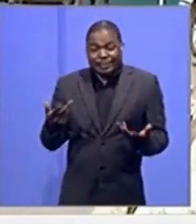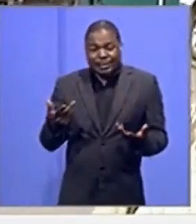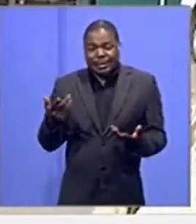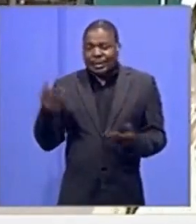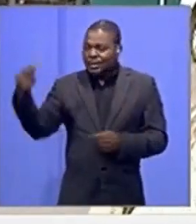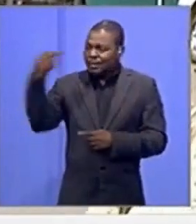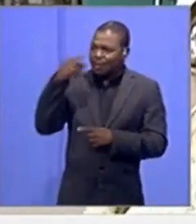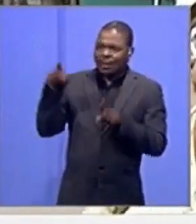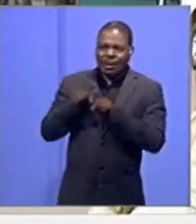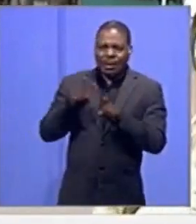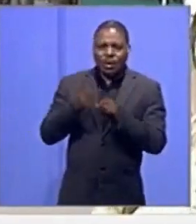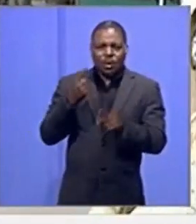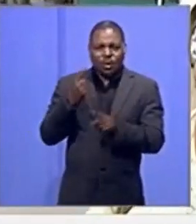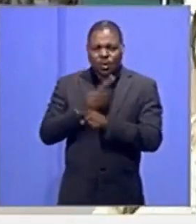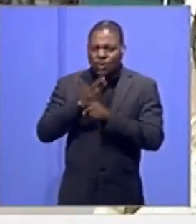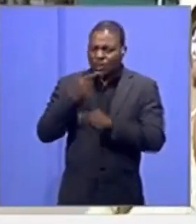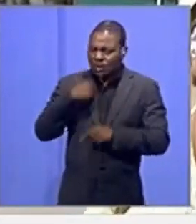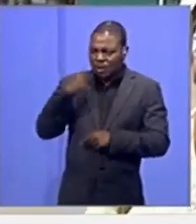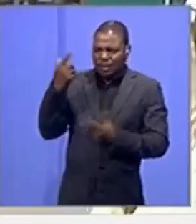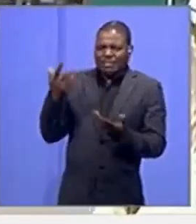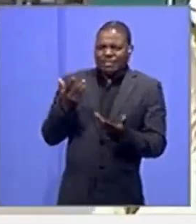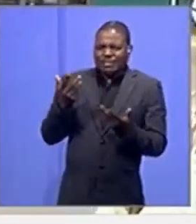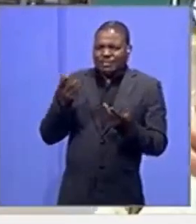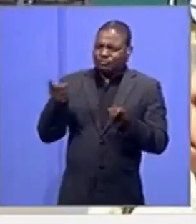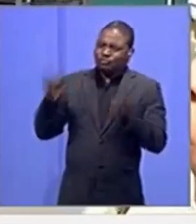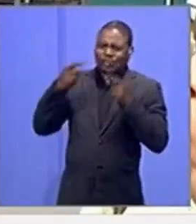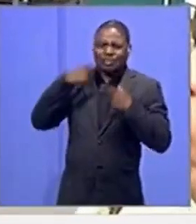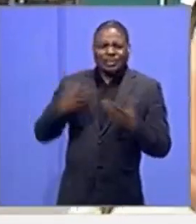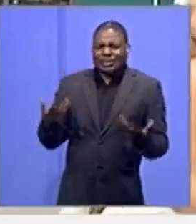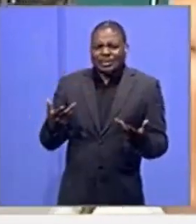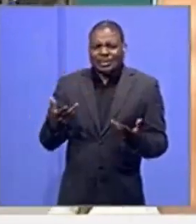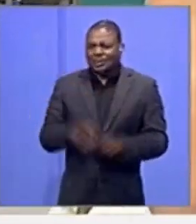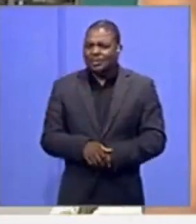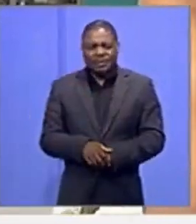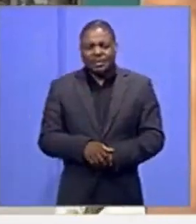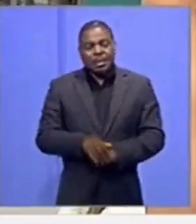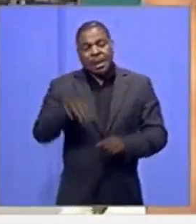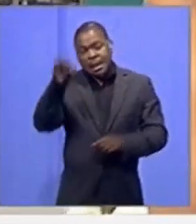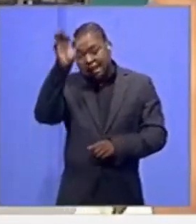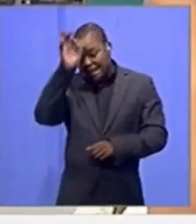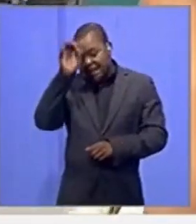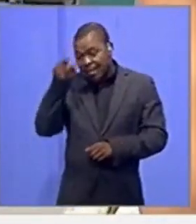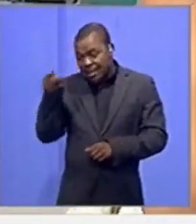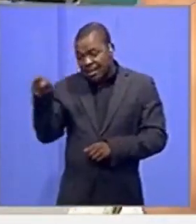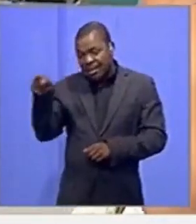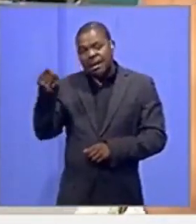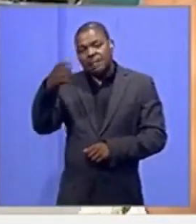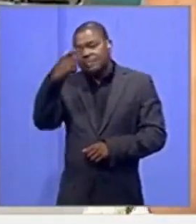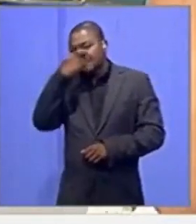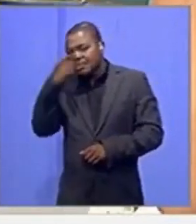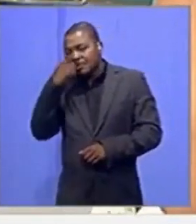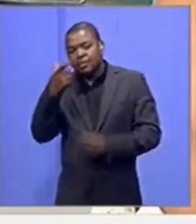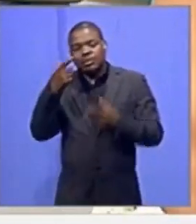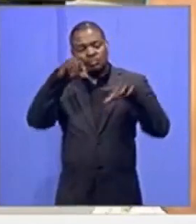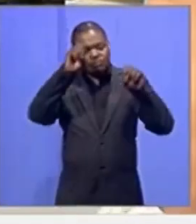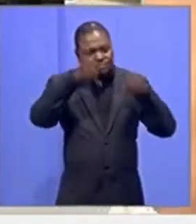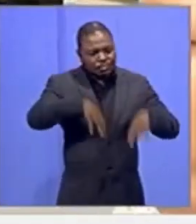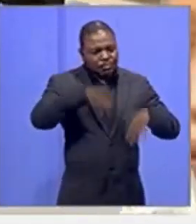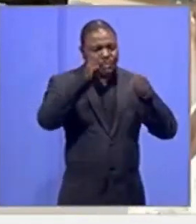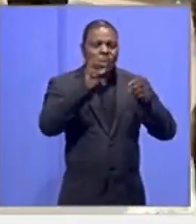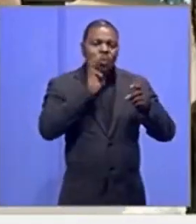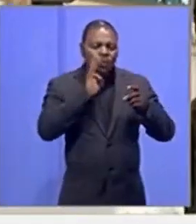bonahala ka nako tsotlhe e ka re o mmelaelwa ka nako tsotlhe so puso ya Ramaphosa ha e etse fela ntho ena ka gore tima motlakase gore tima metsi